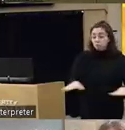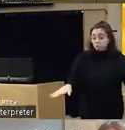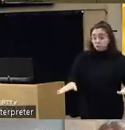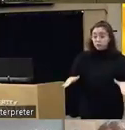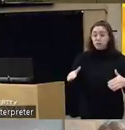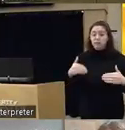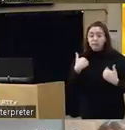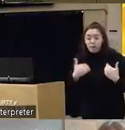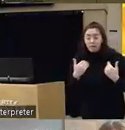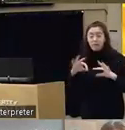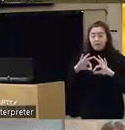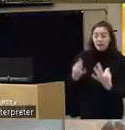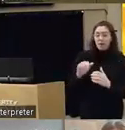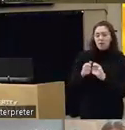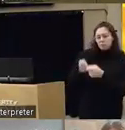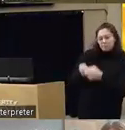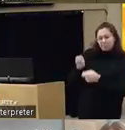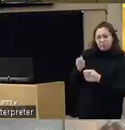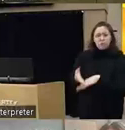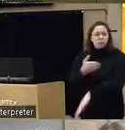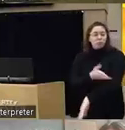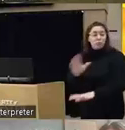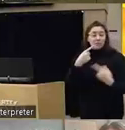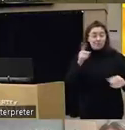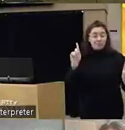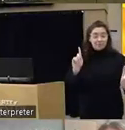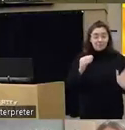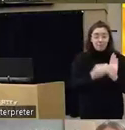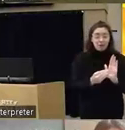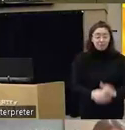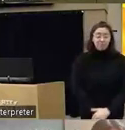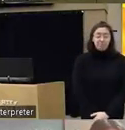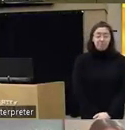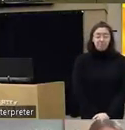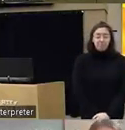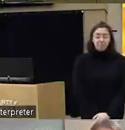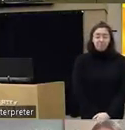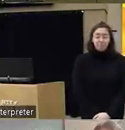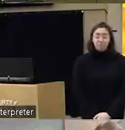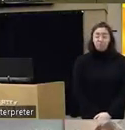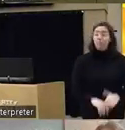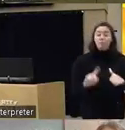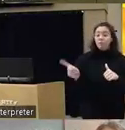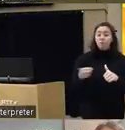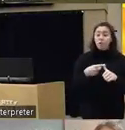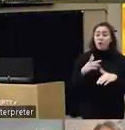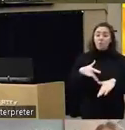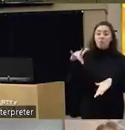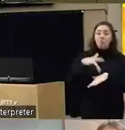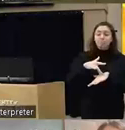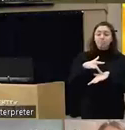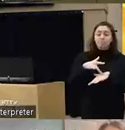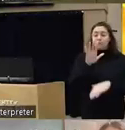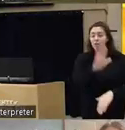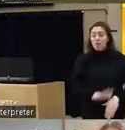look at some possible adjustments to improve the success of those models. So first, I just wanted to touch upon the